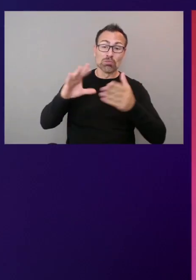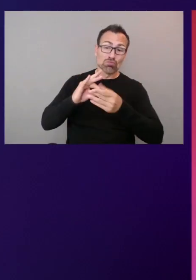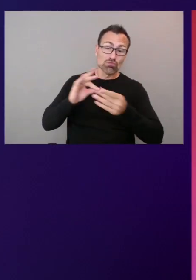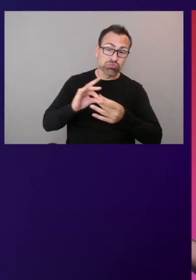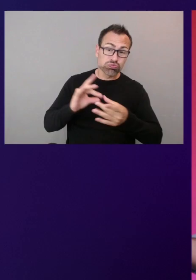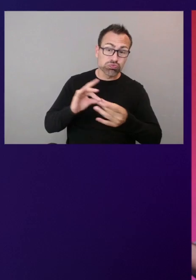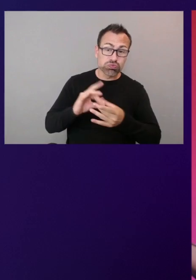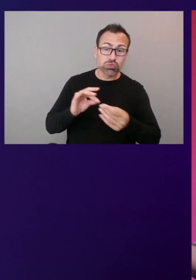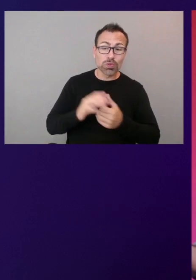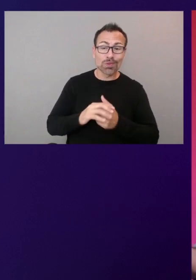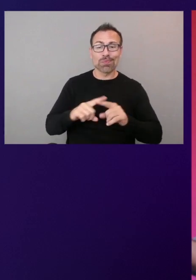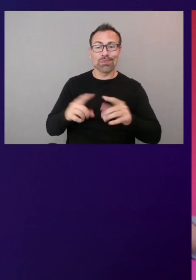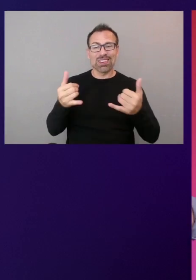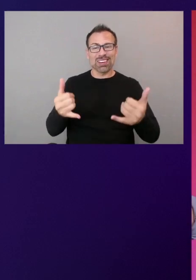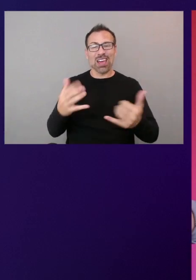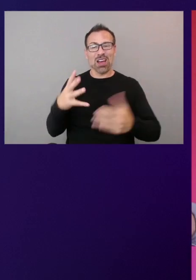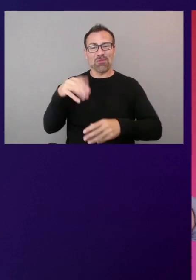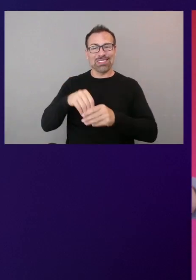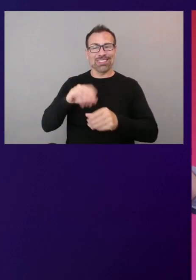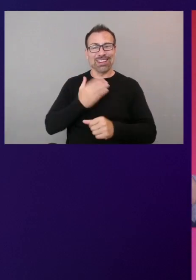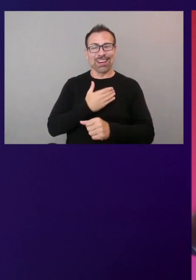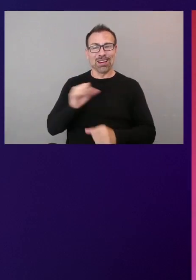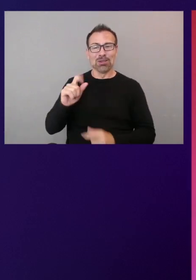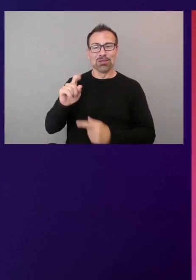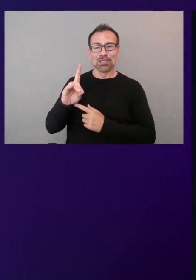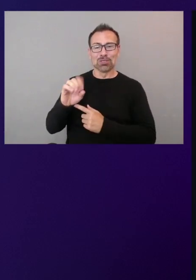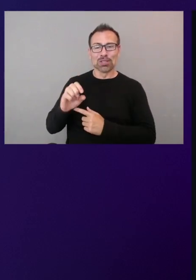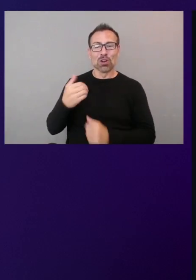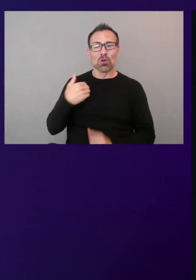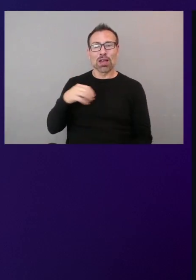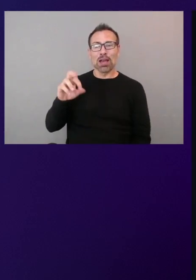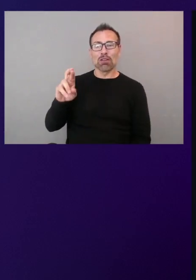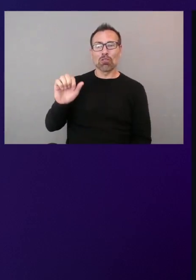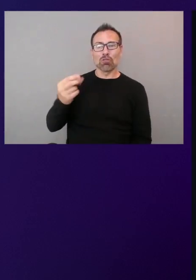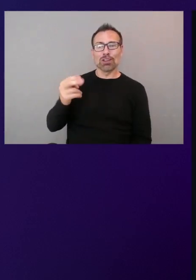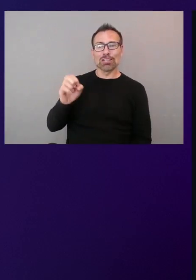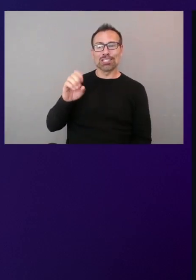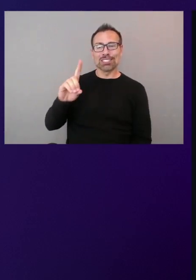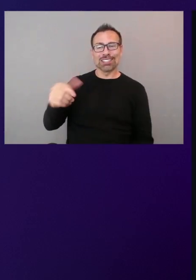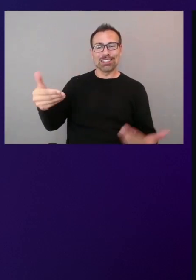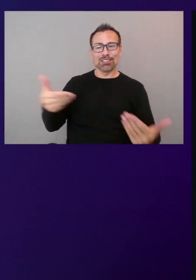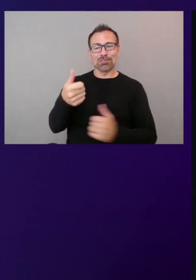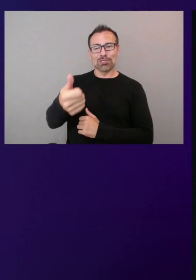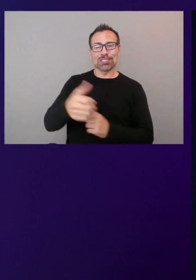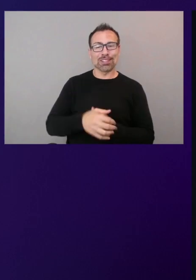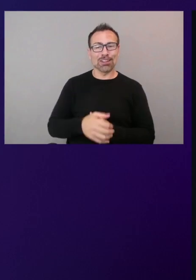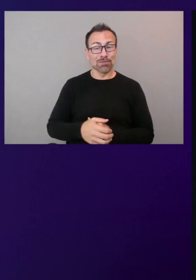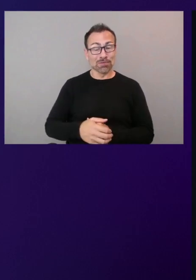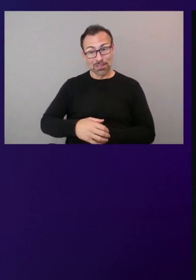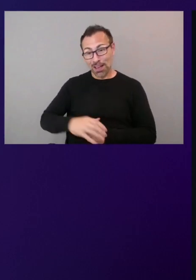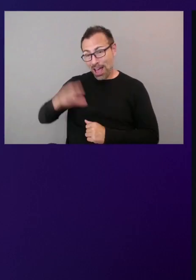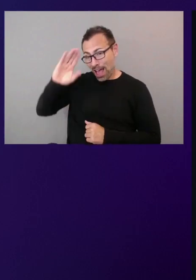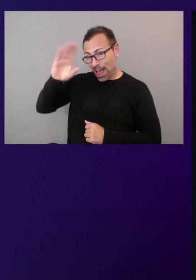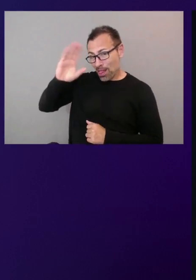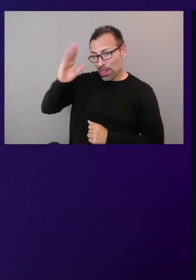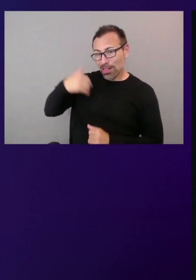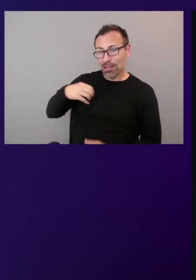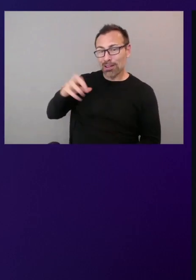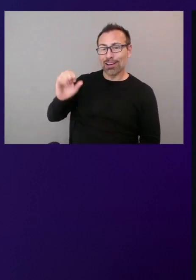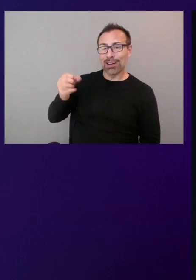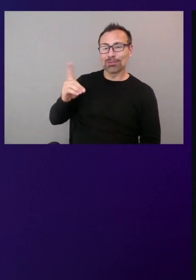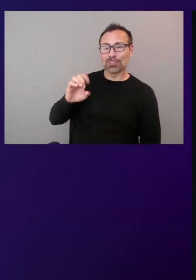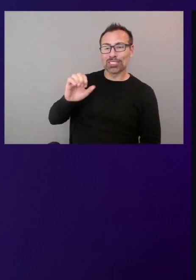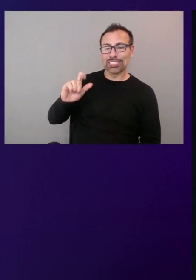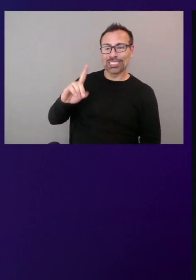in the studio with us here today, Harshita. Harshita, please introduce yourself. Hello, I am Harshita Dadala. I am one of the product